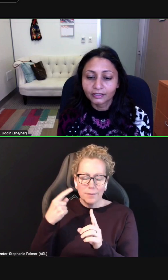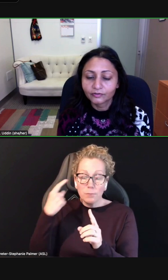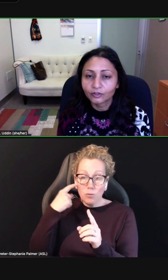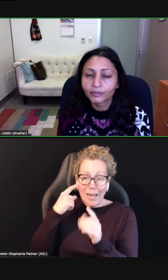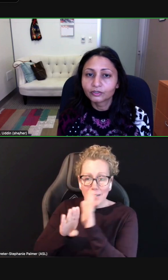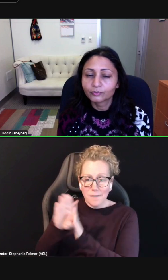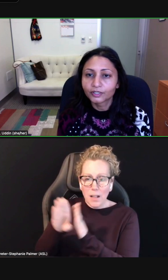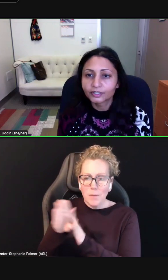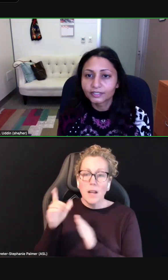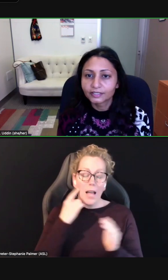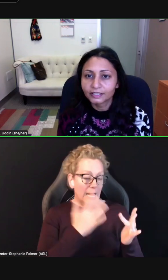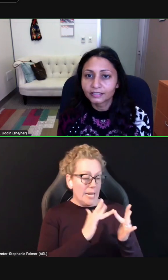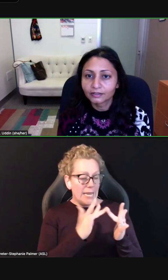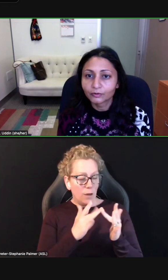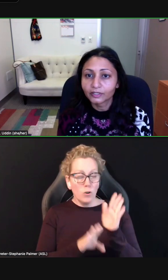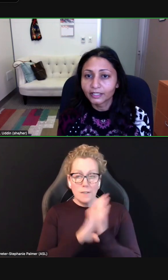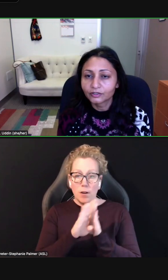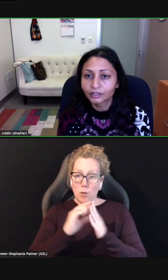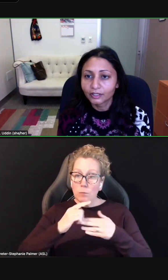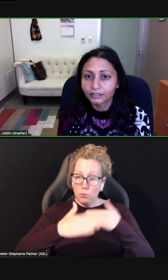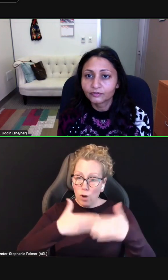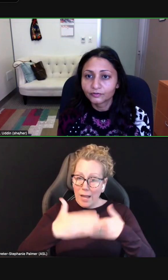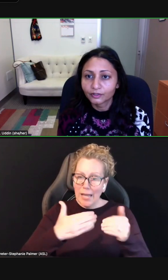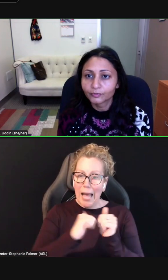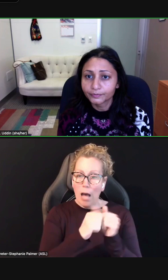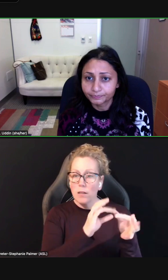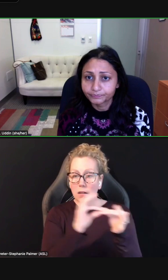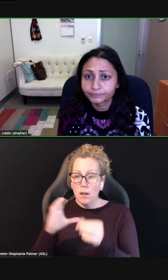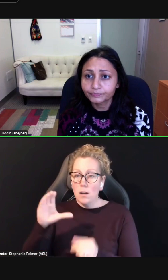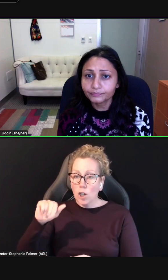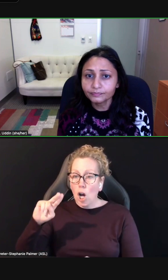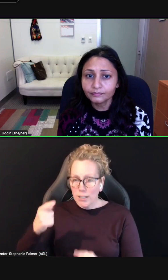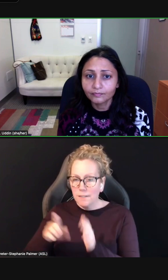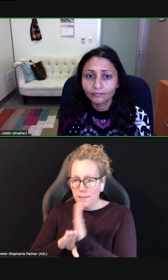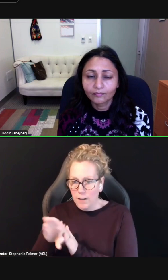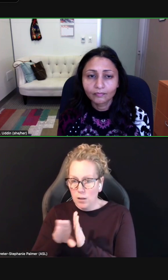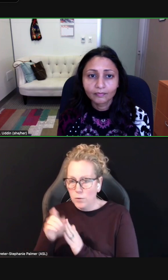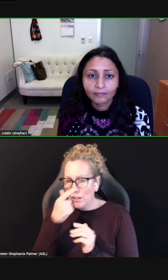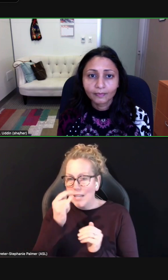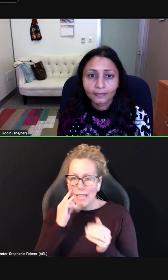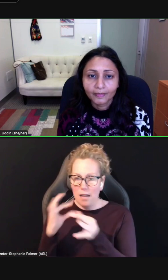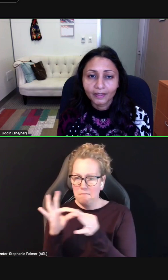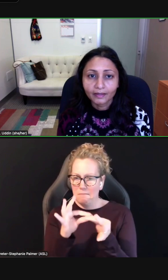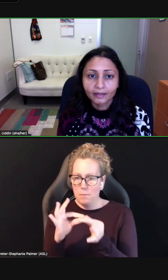network developmental processes relate to cognitive development.